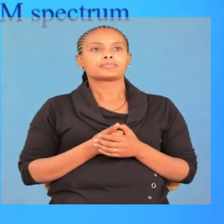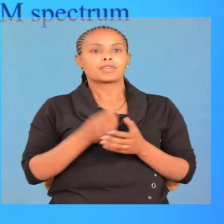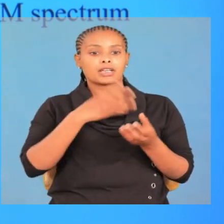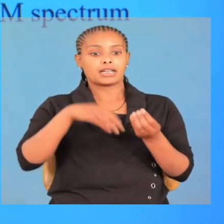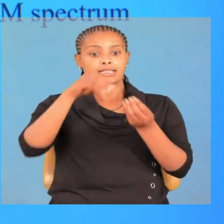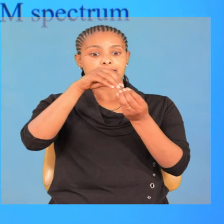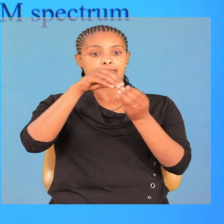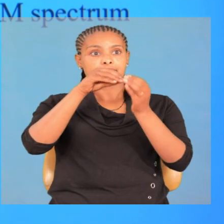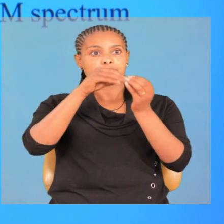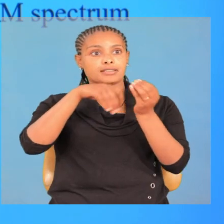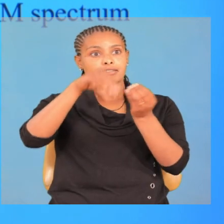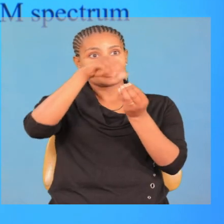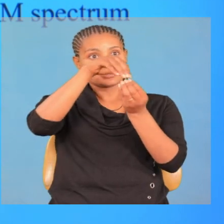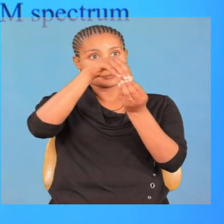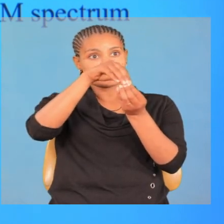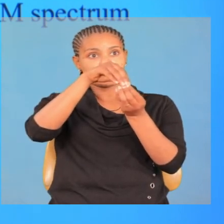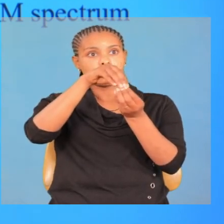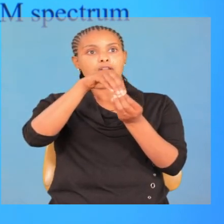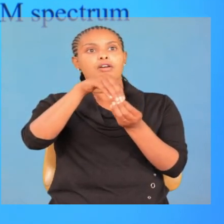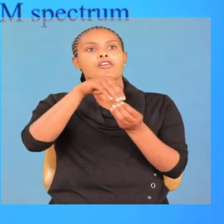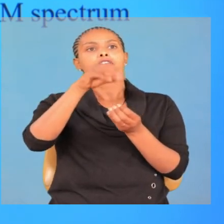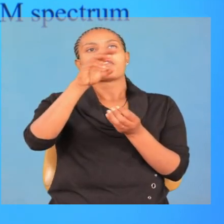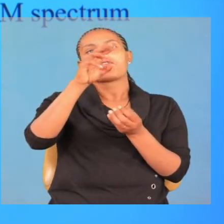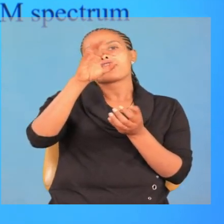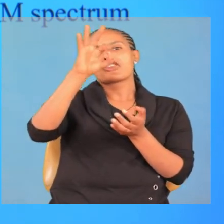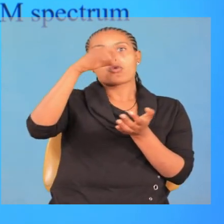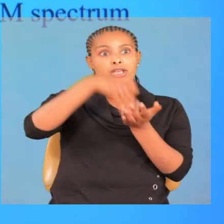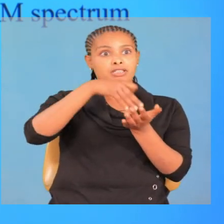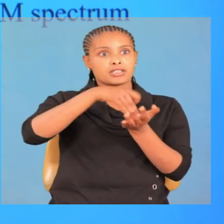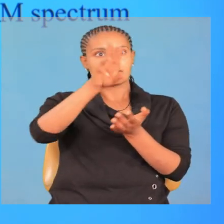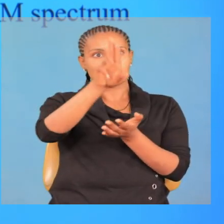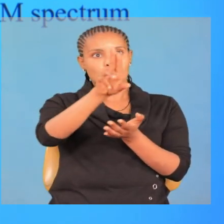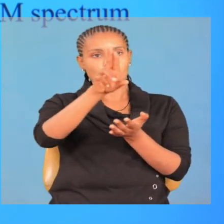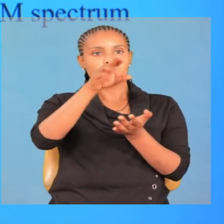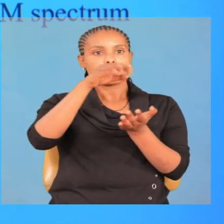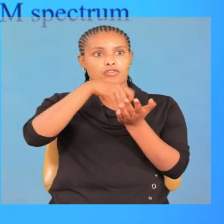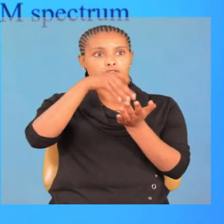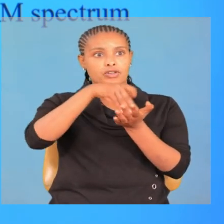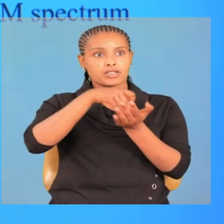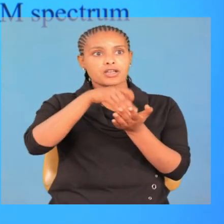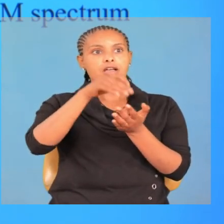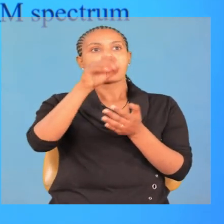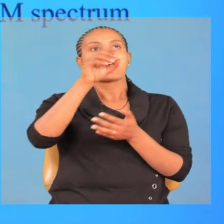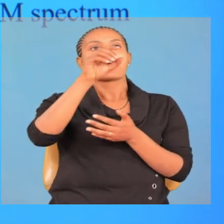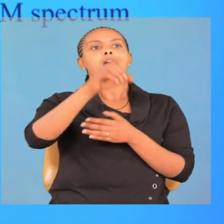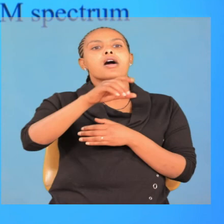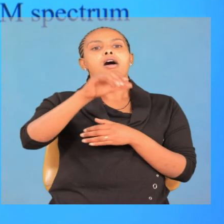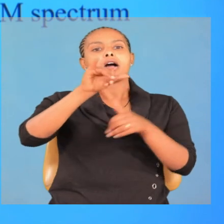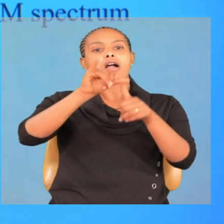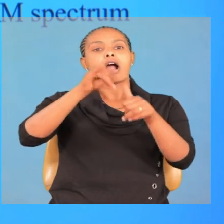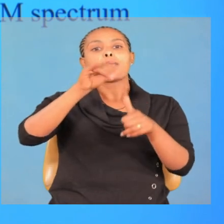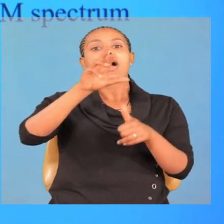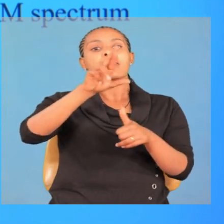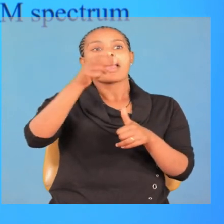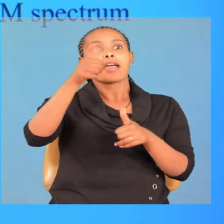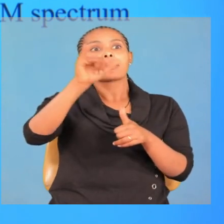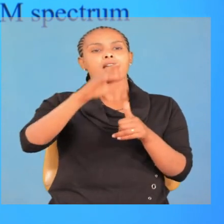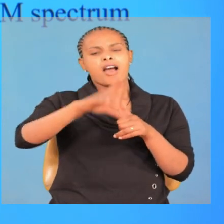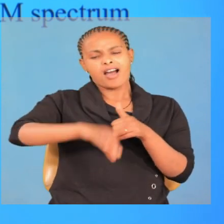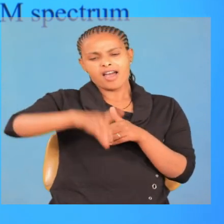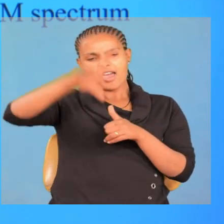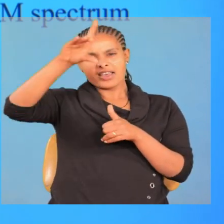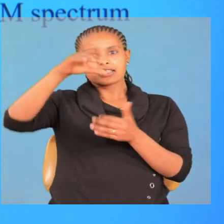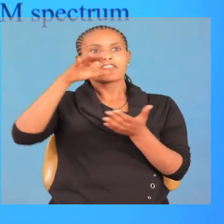Increasing order of frequency, new. Gamma ray has the highest frequency,